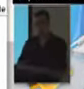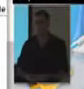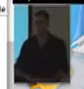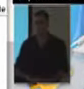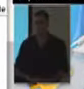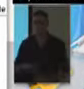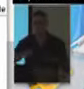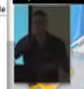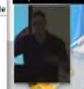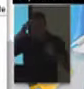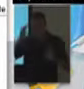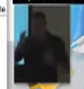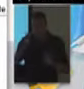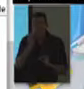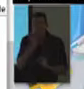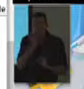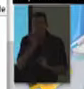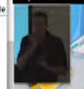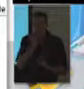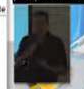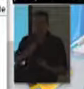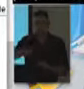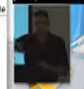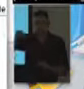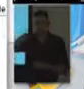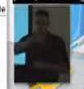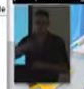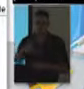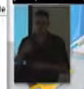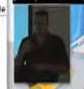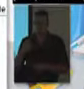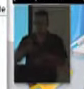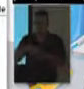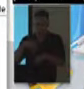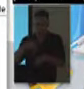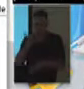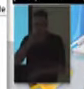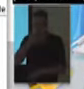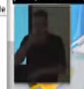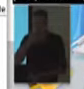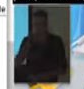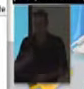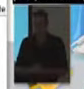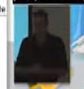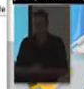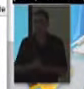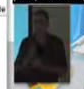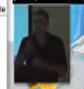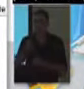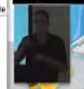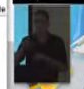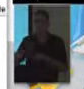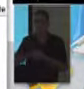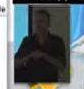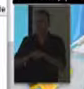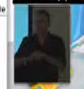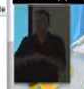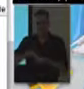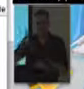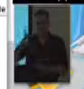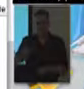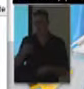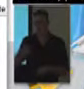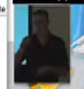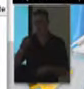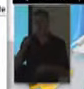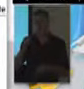cluster because I think that no doubt you'll be familiar, many of you will be familiar with this, but here we